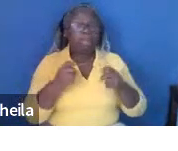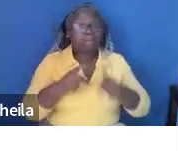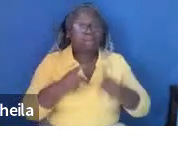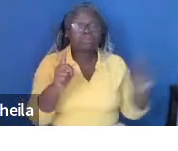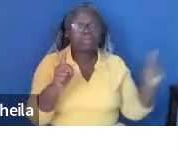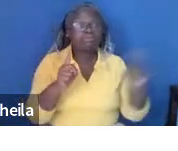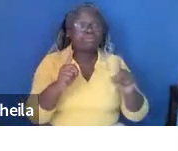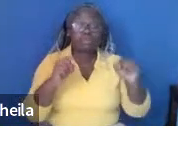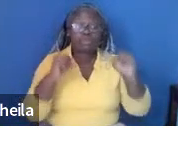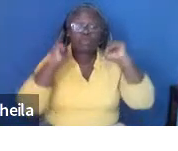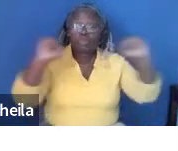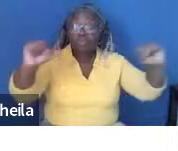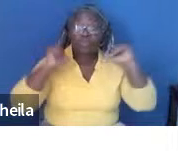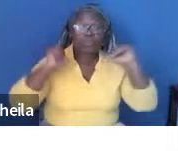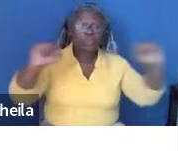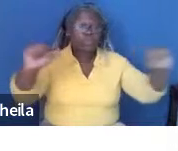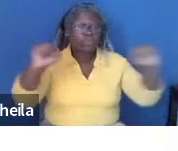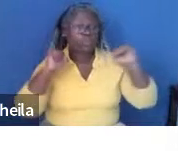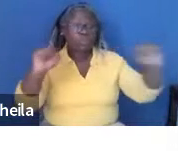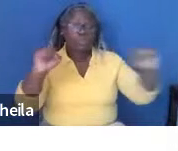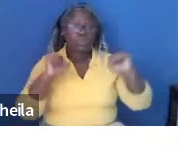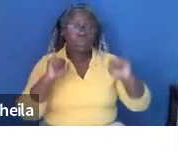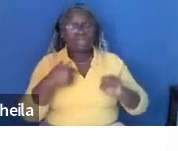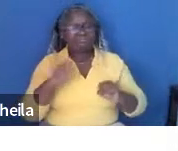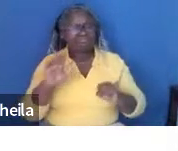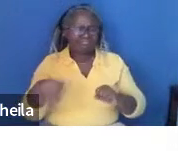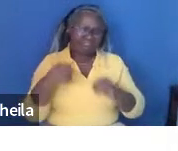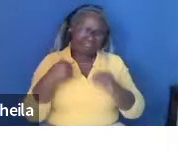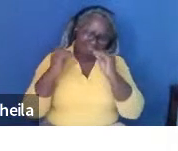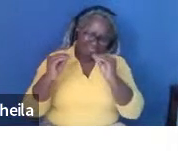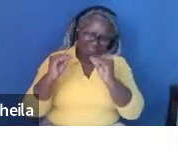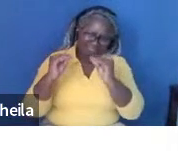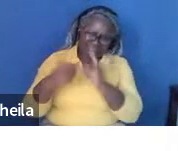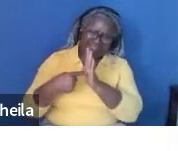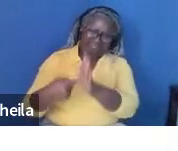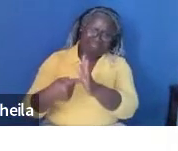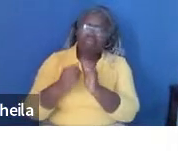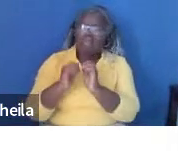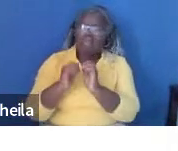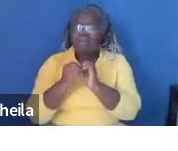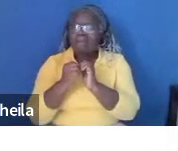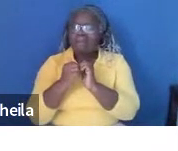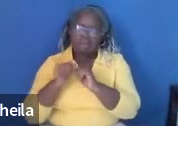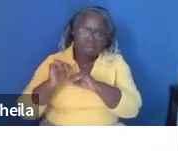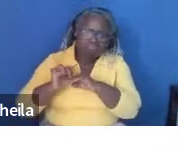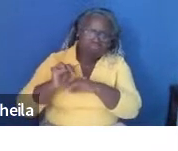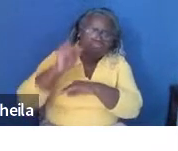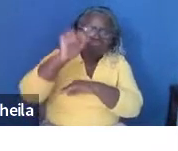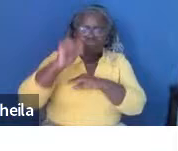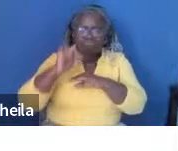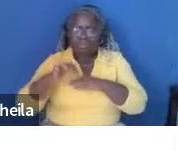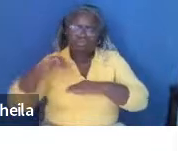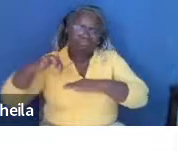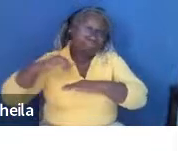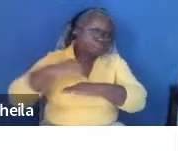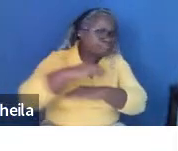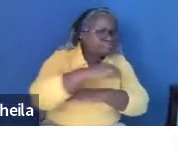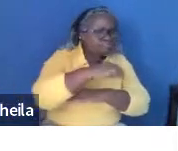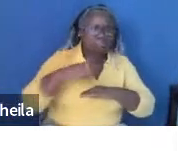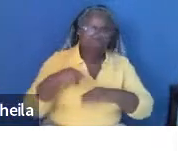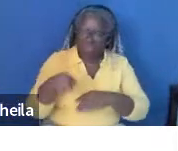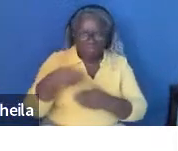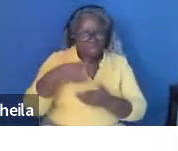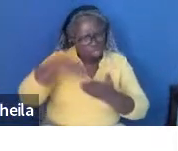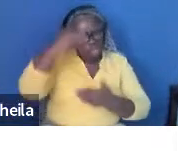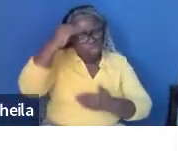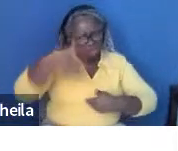up and down stairs, how to simply walk. We've got the exercise equipment for strengthening certain muscle